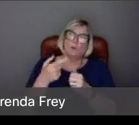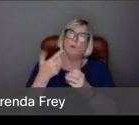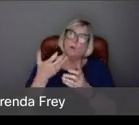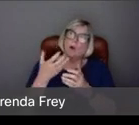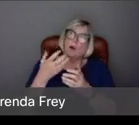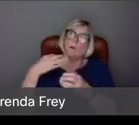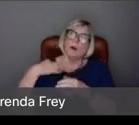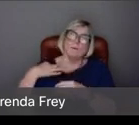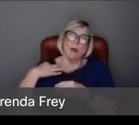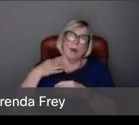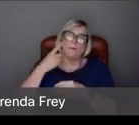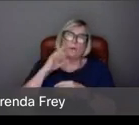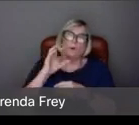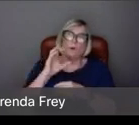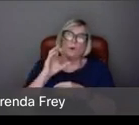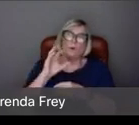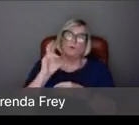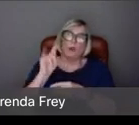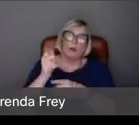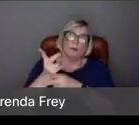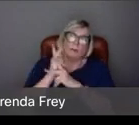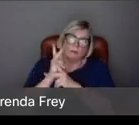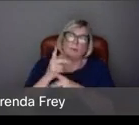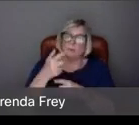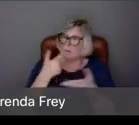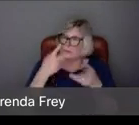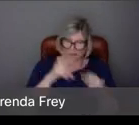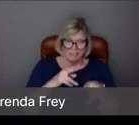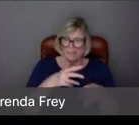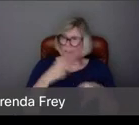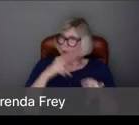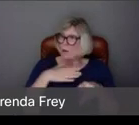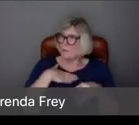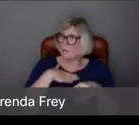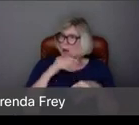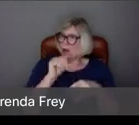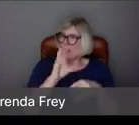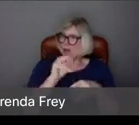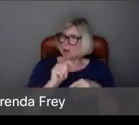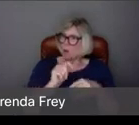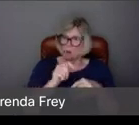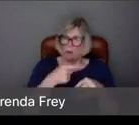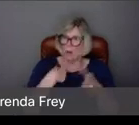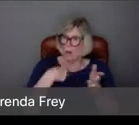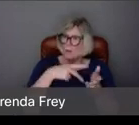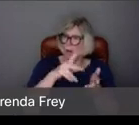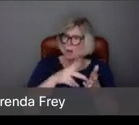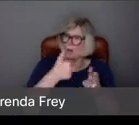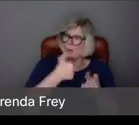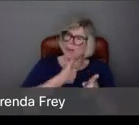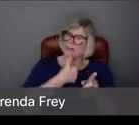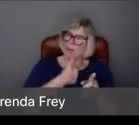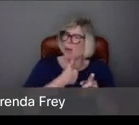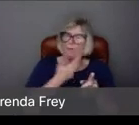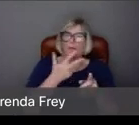look at my savings account. Every month I put a deposit of $340. I've been making a payment to myself. That'll become your down payment